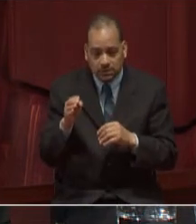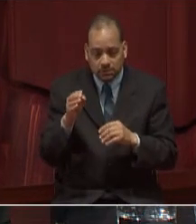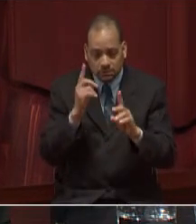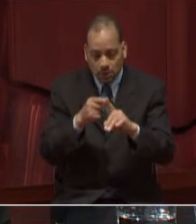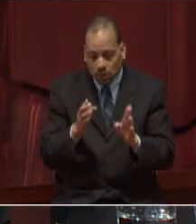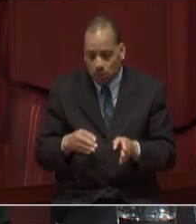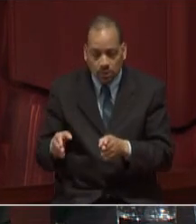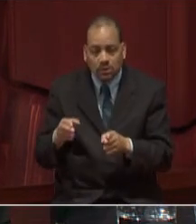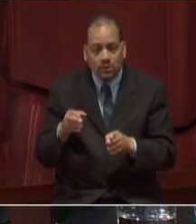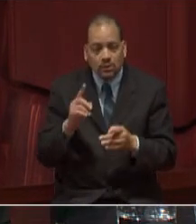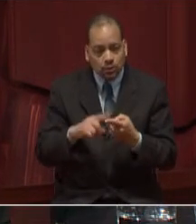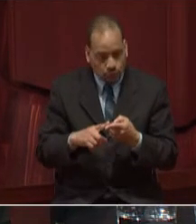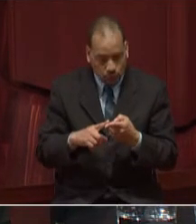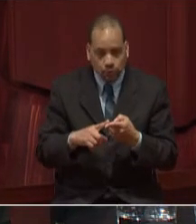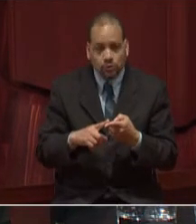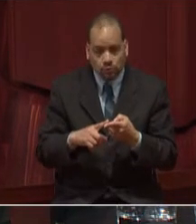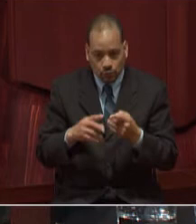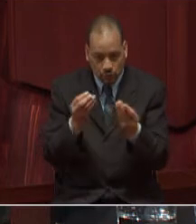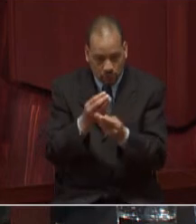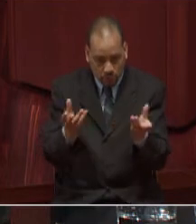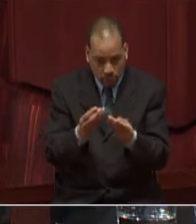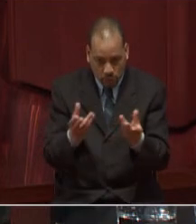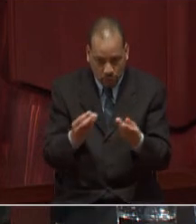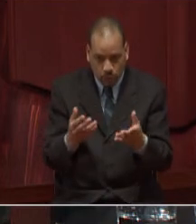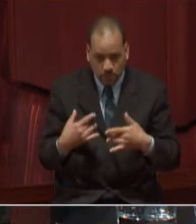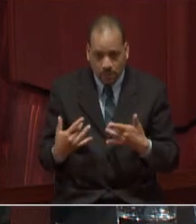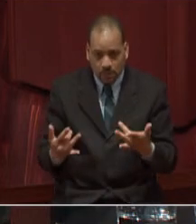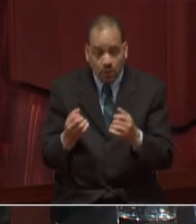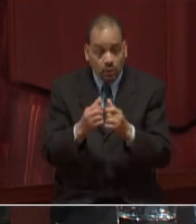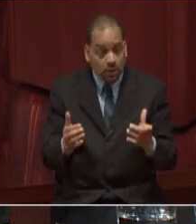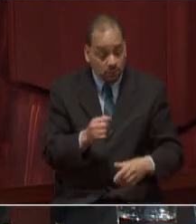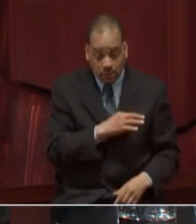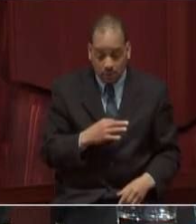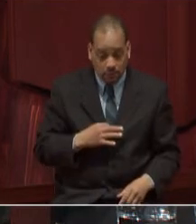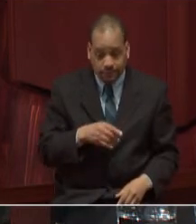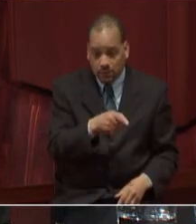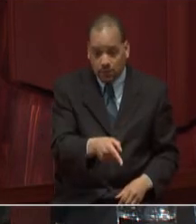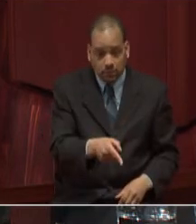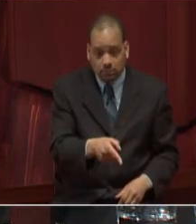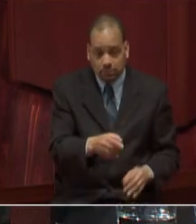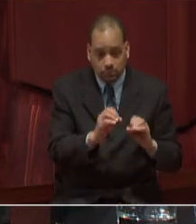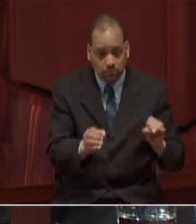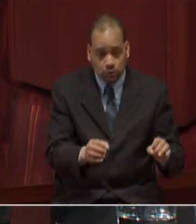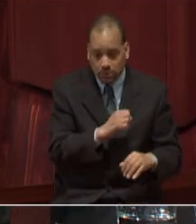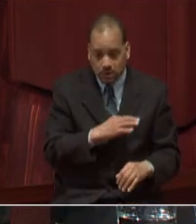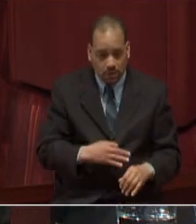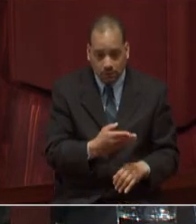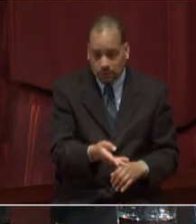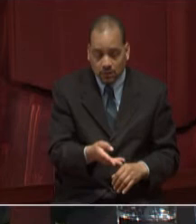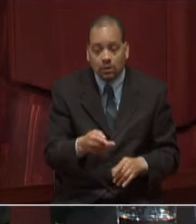to give them inside skinny briefings with no staff present, and the Foreign Relations